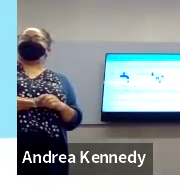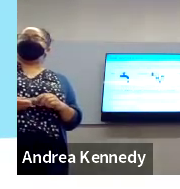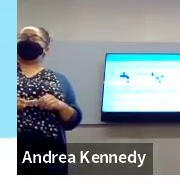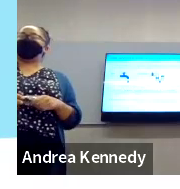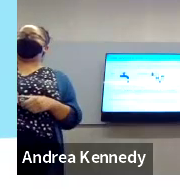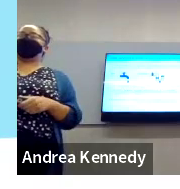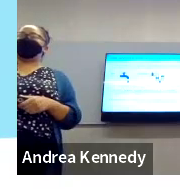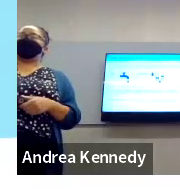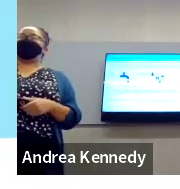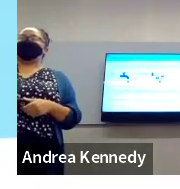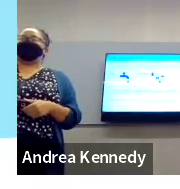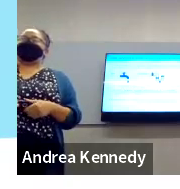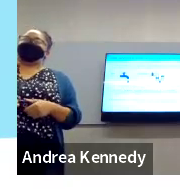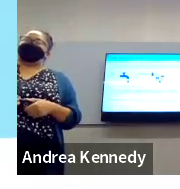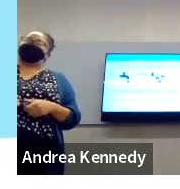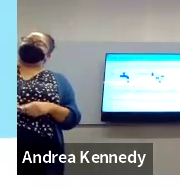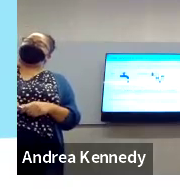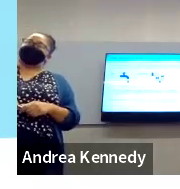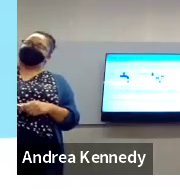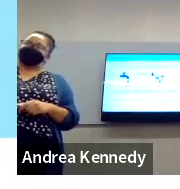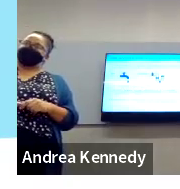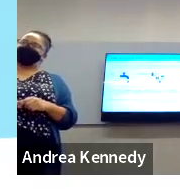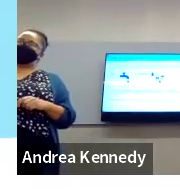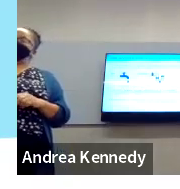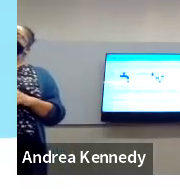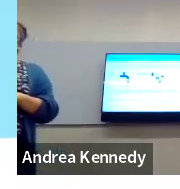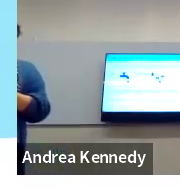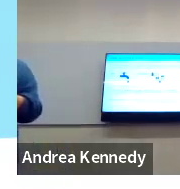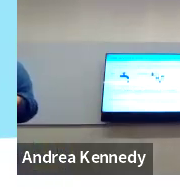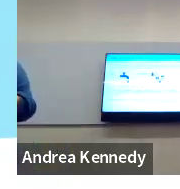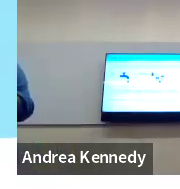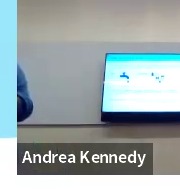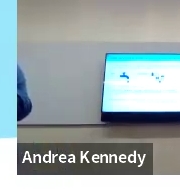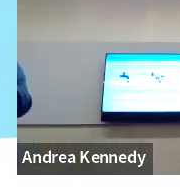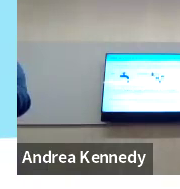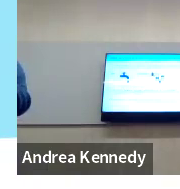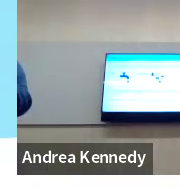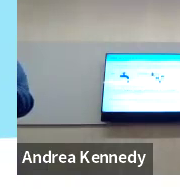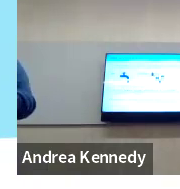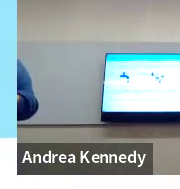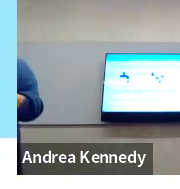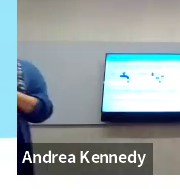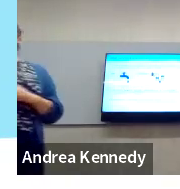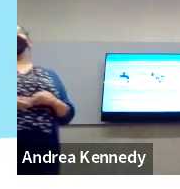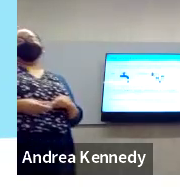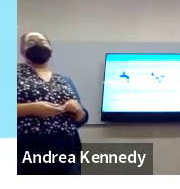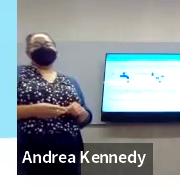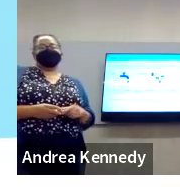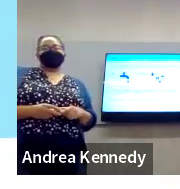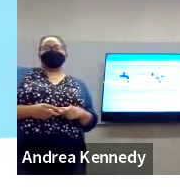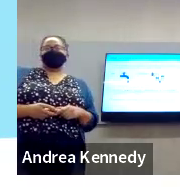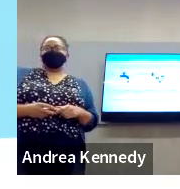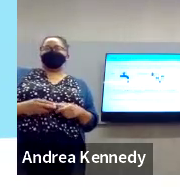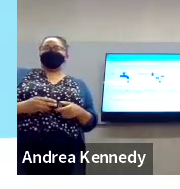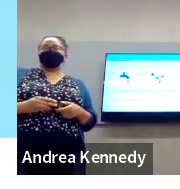Like I say, in my case, a lot of people in my complexes that they were happy,